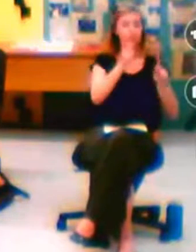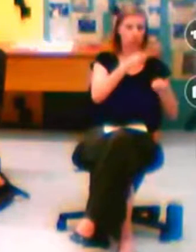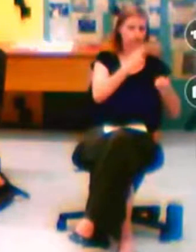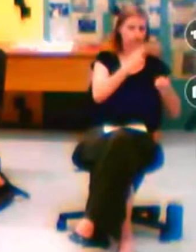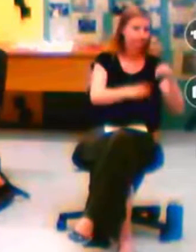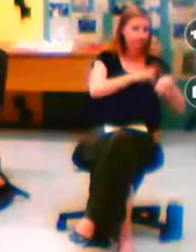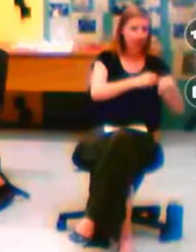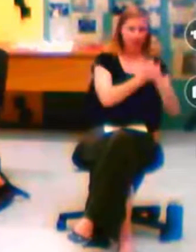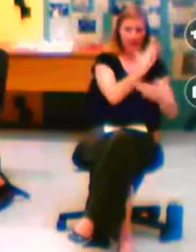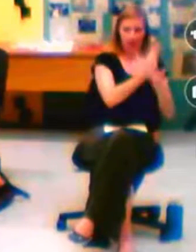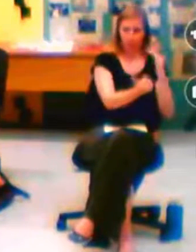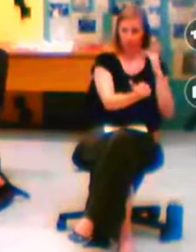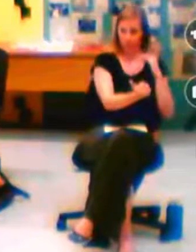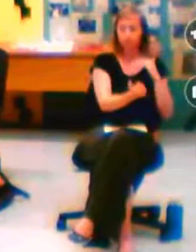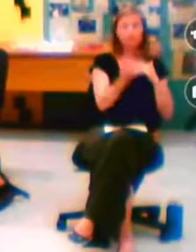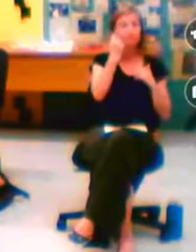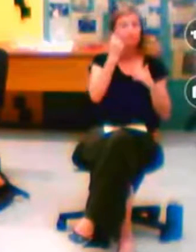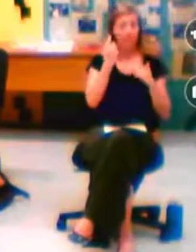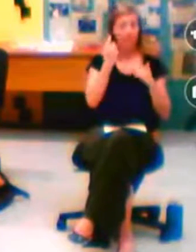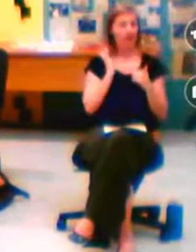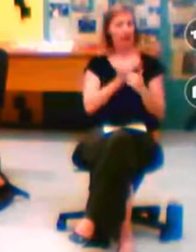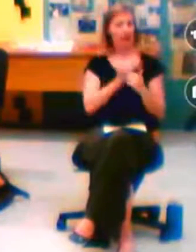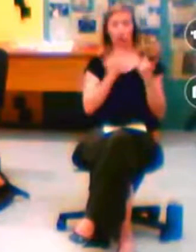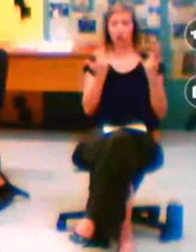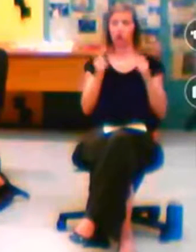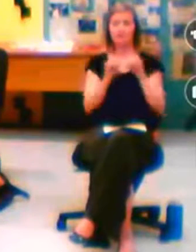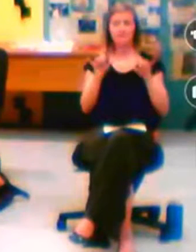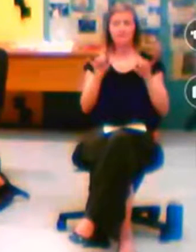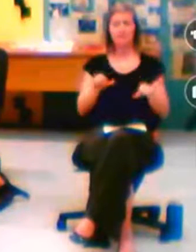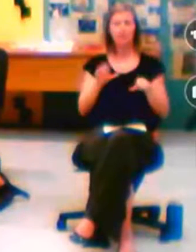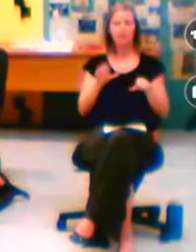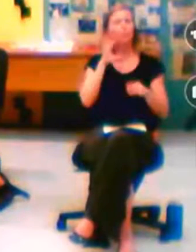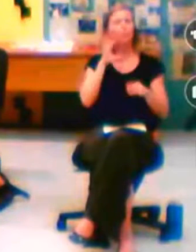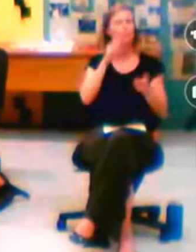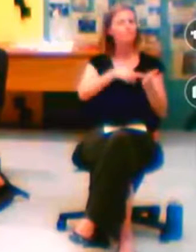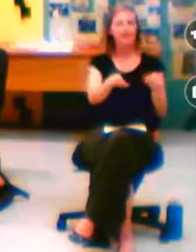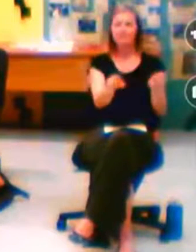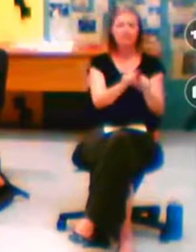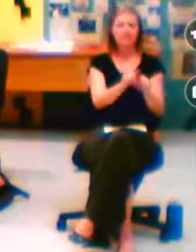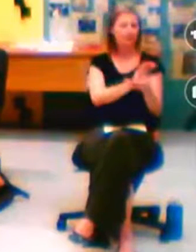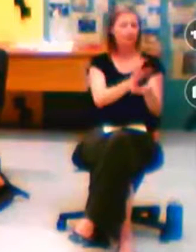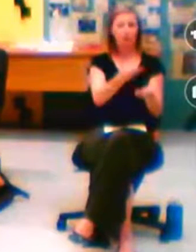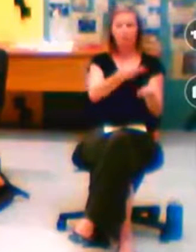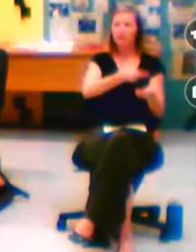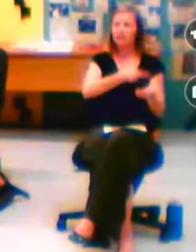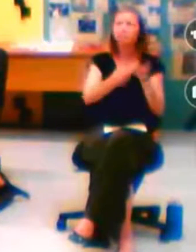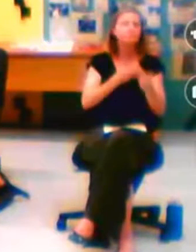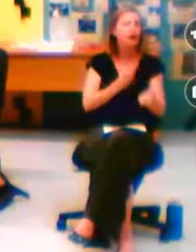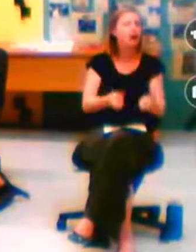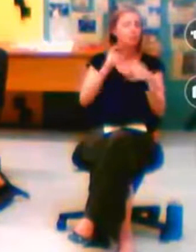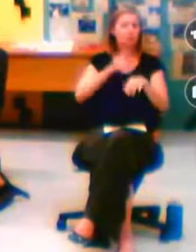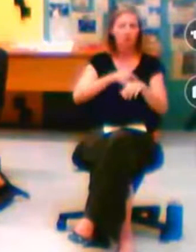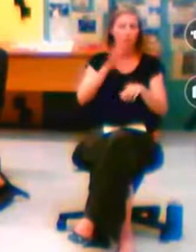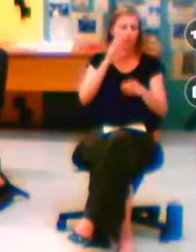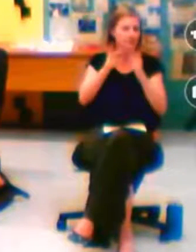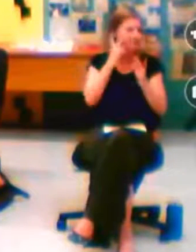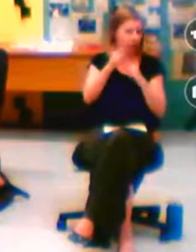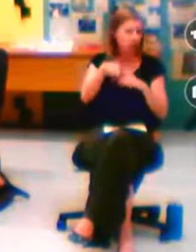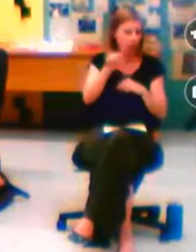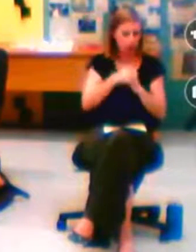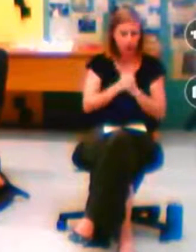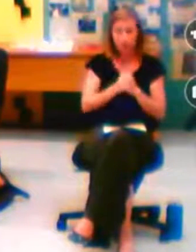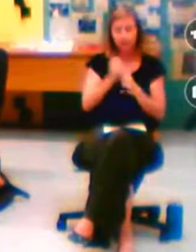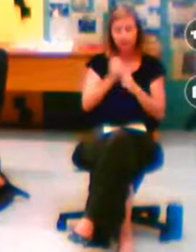that people who took more time would be reimbursed less well than people who took less time. So in our